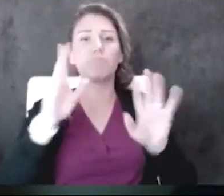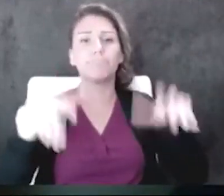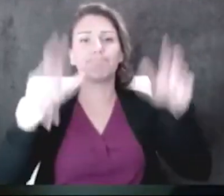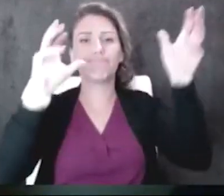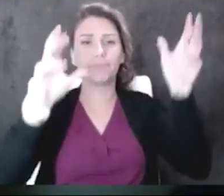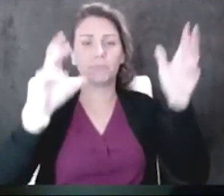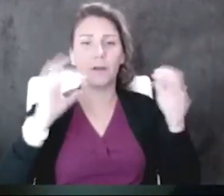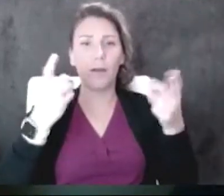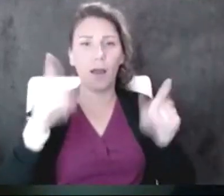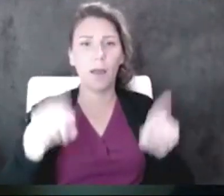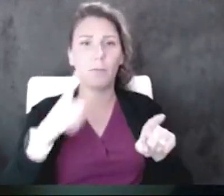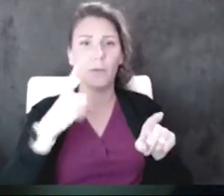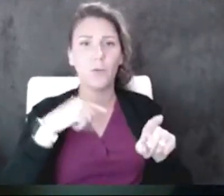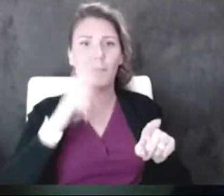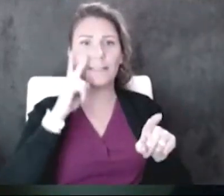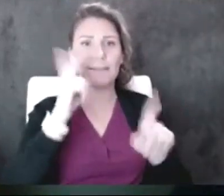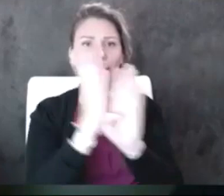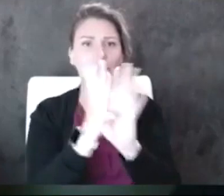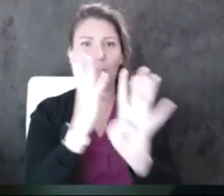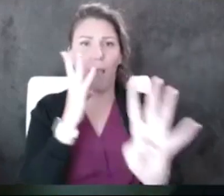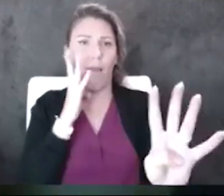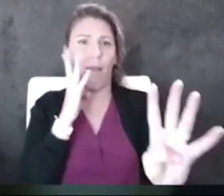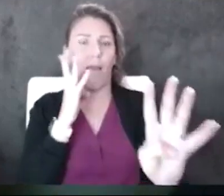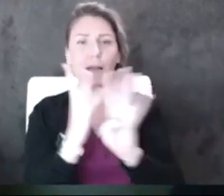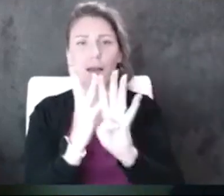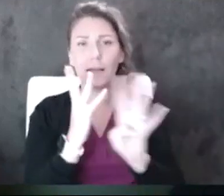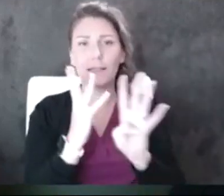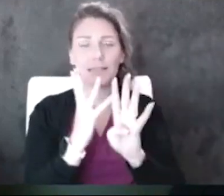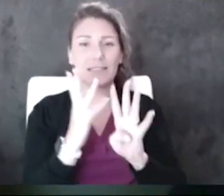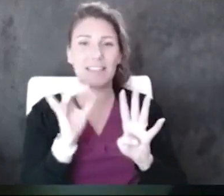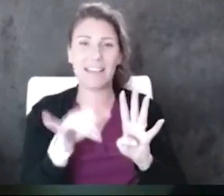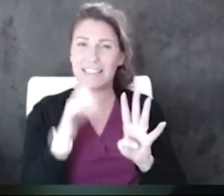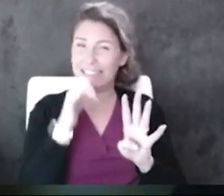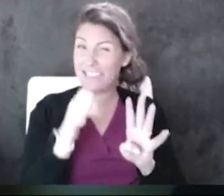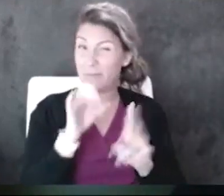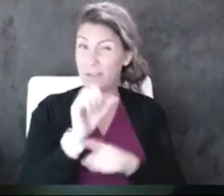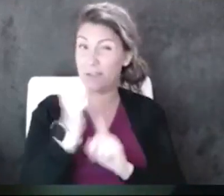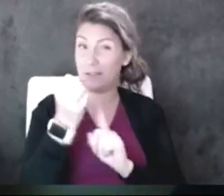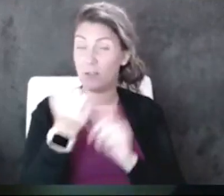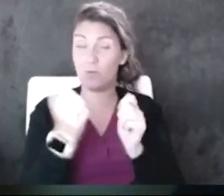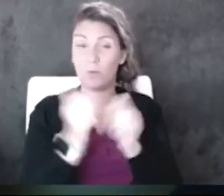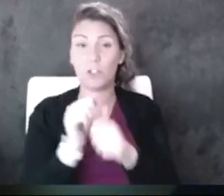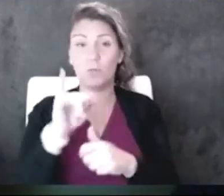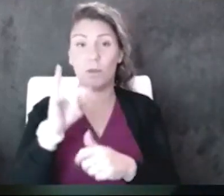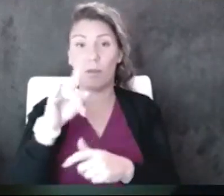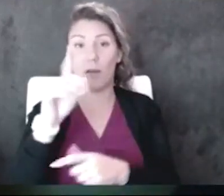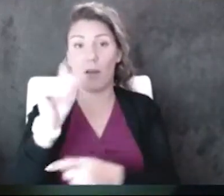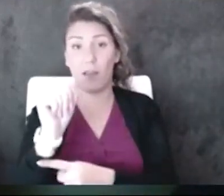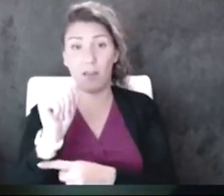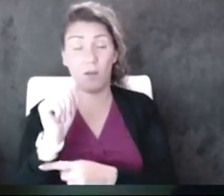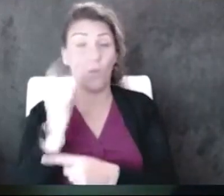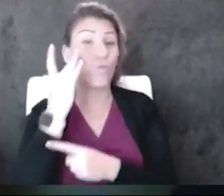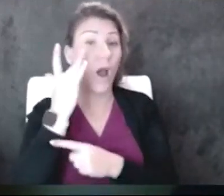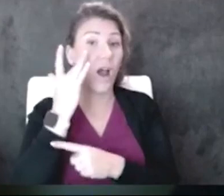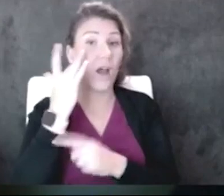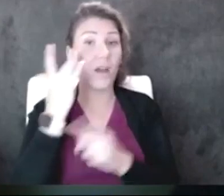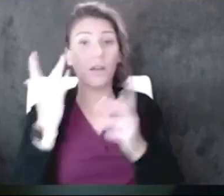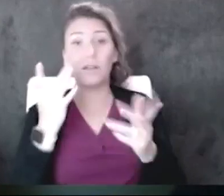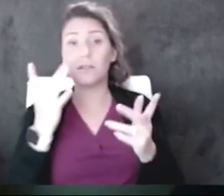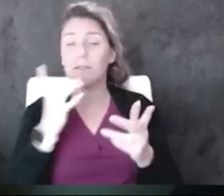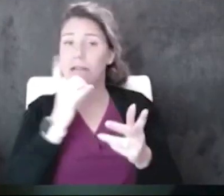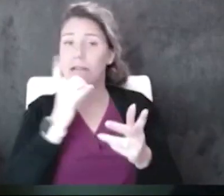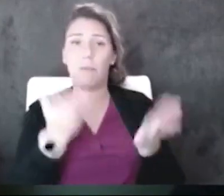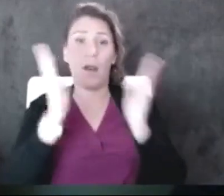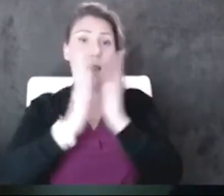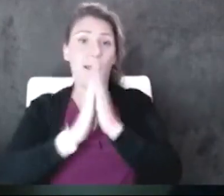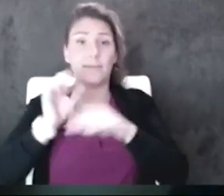lined up out the door. That's not been the case with Ida, simply because we've not been asked to send blood down